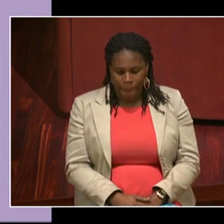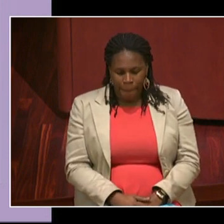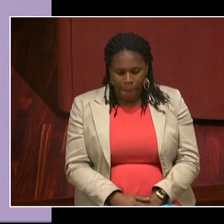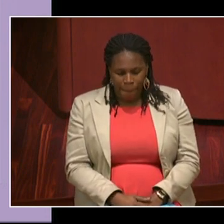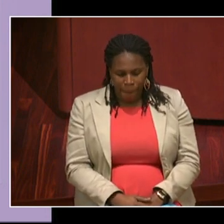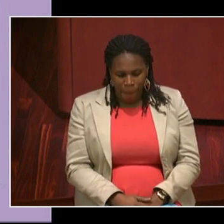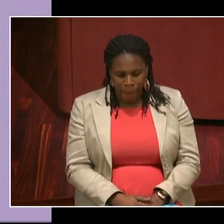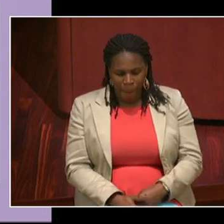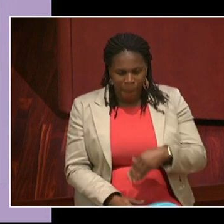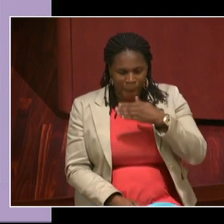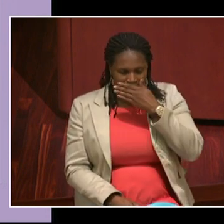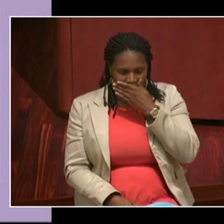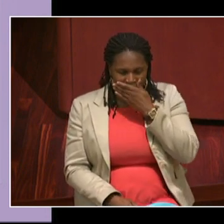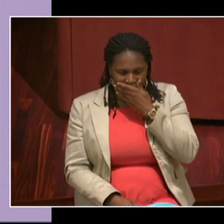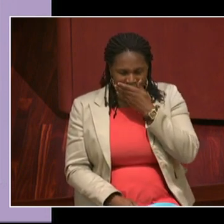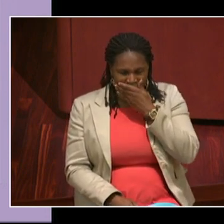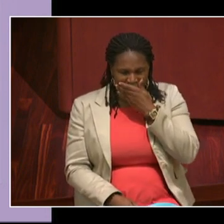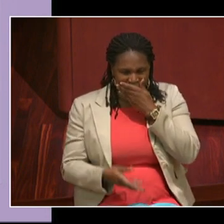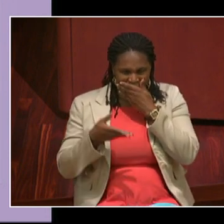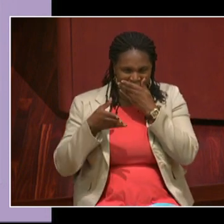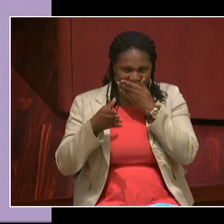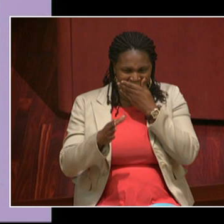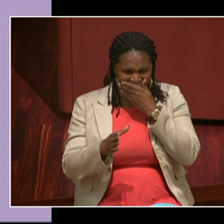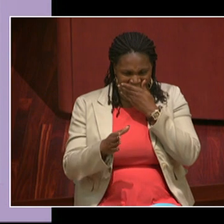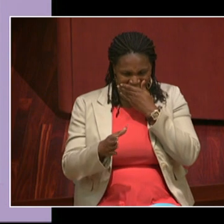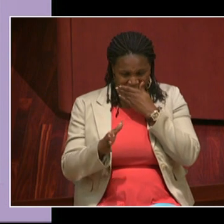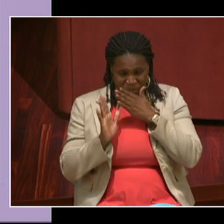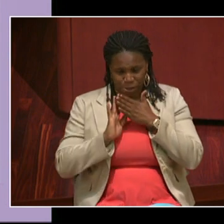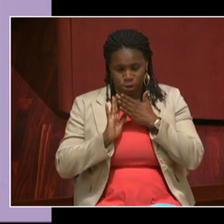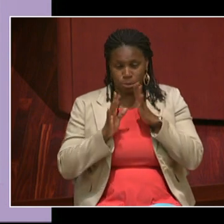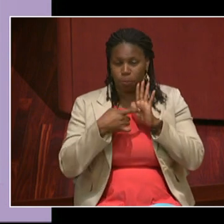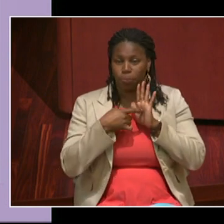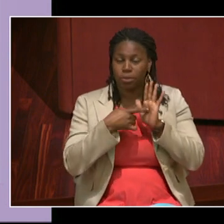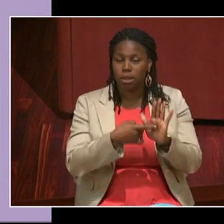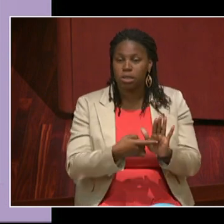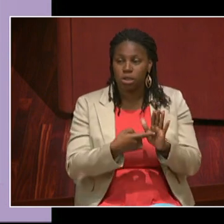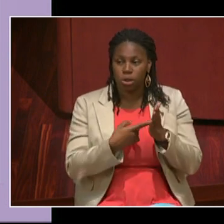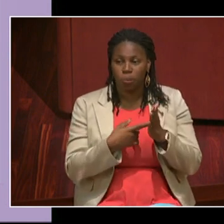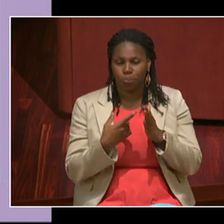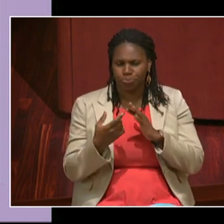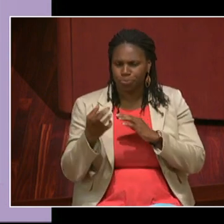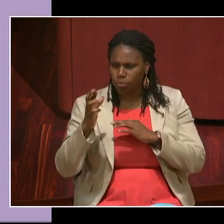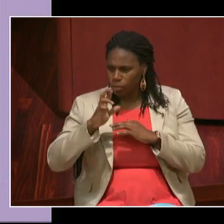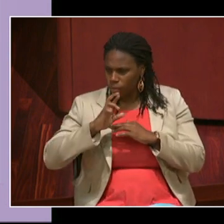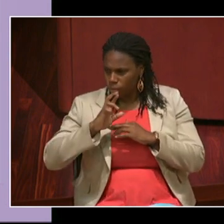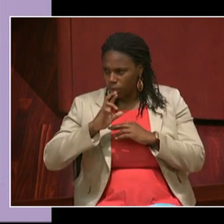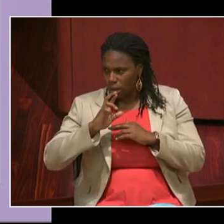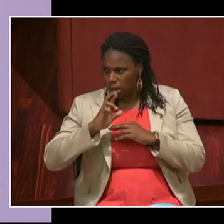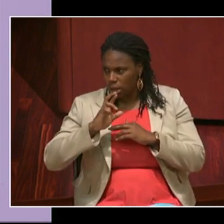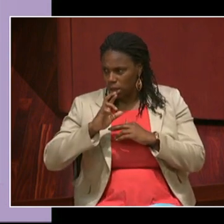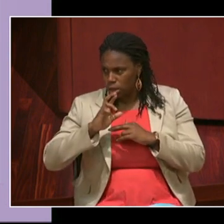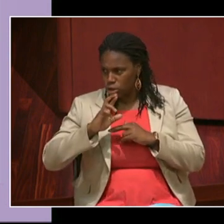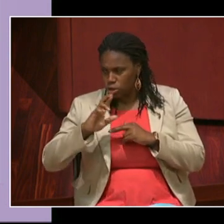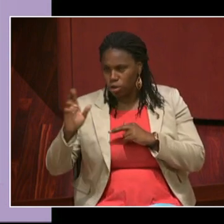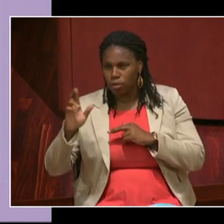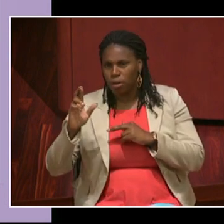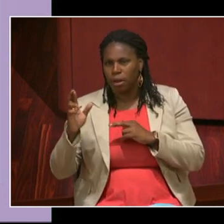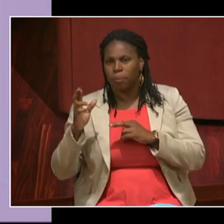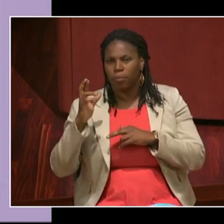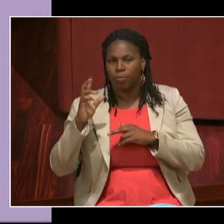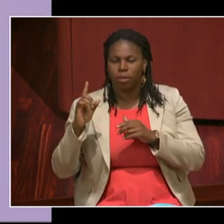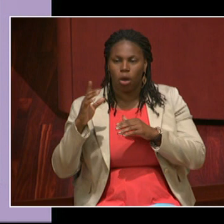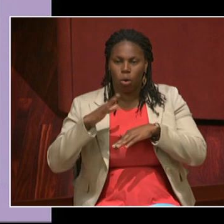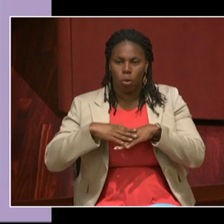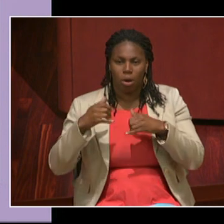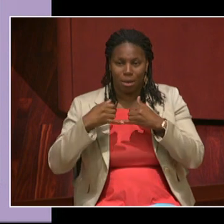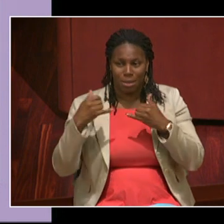up within the online catalog is actually divided into sections along the right-hand side of the page. You'll see the first section is online